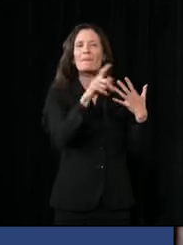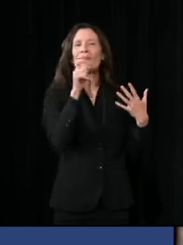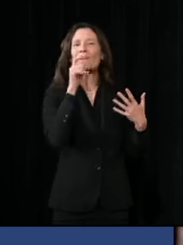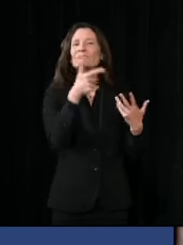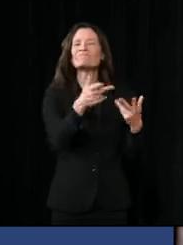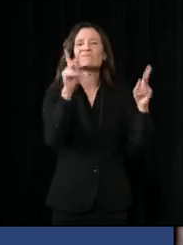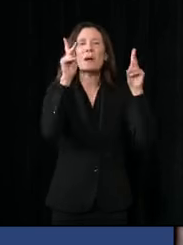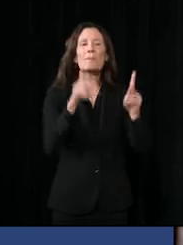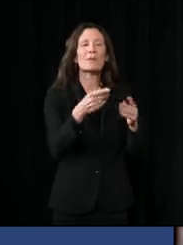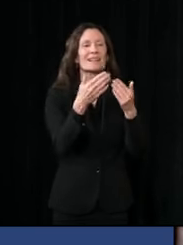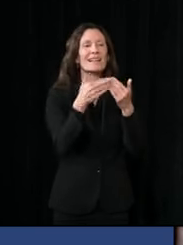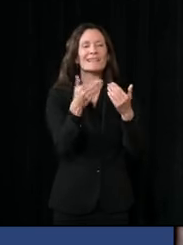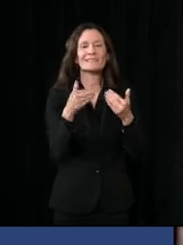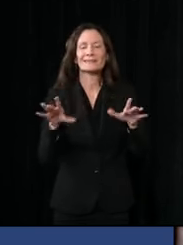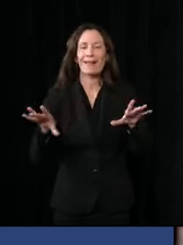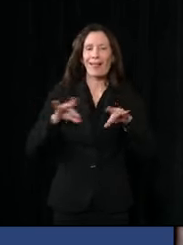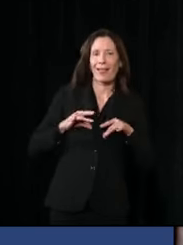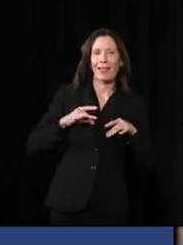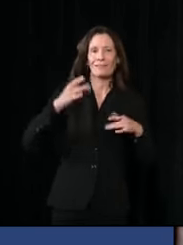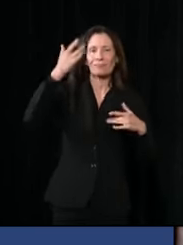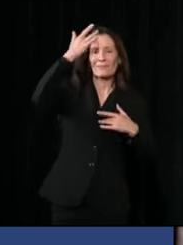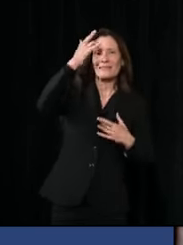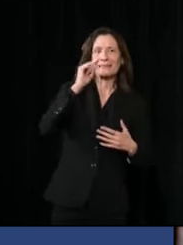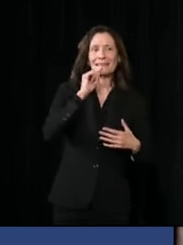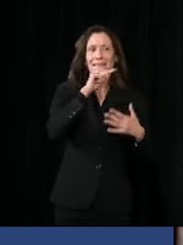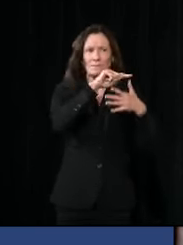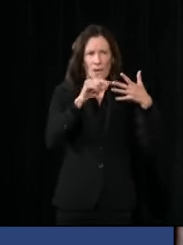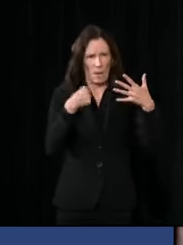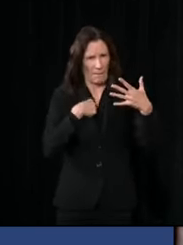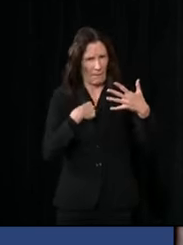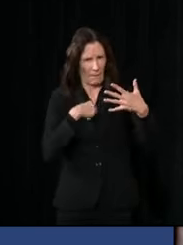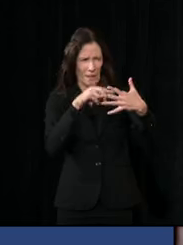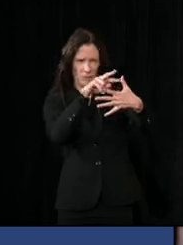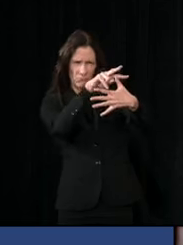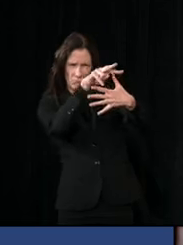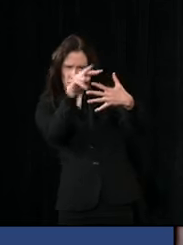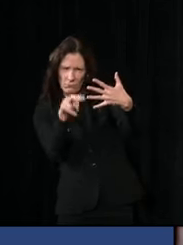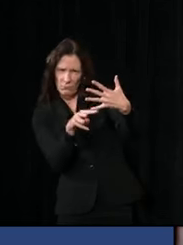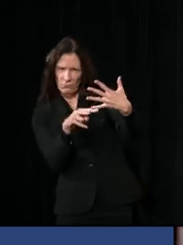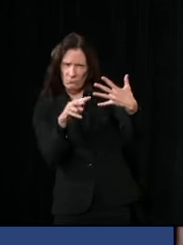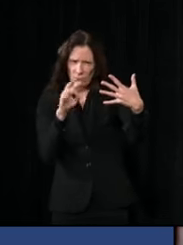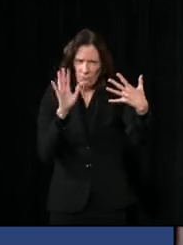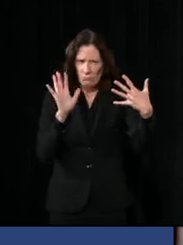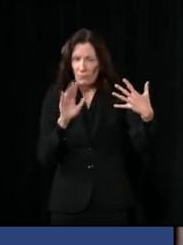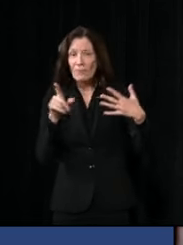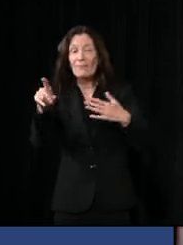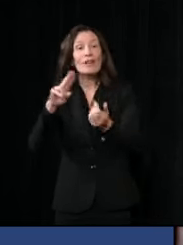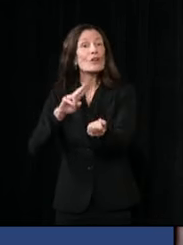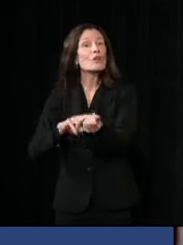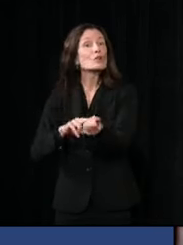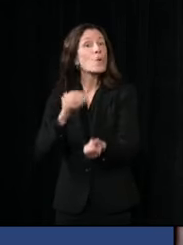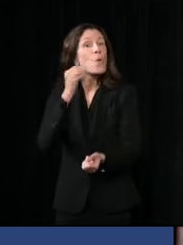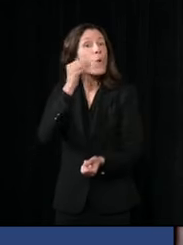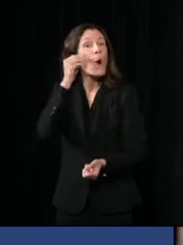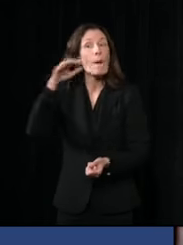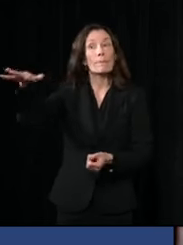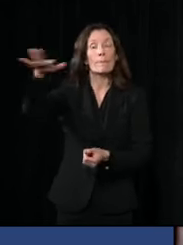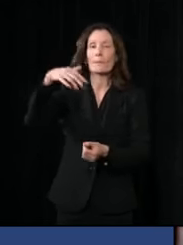reopening process, such as limitations on visitors to congregate care facilities and prisons. And